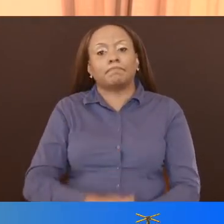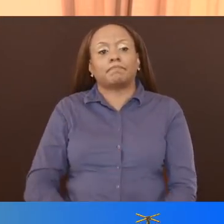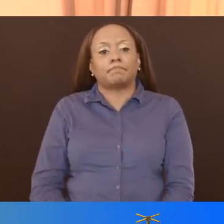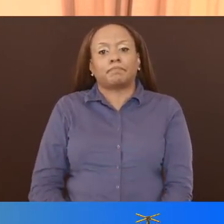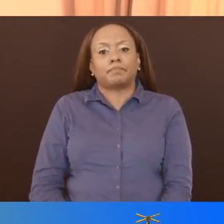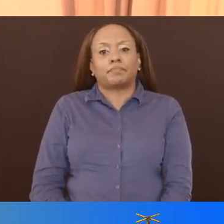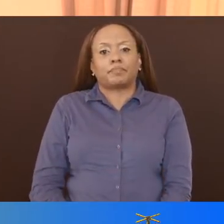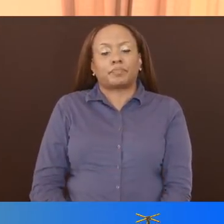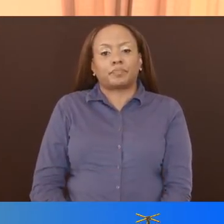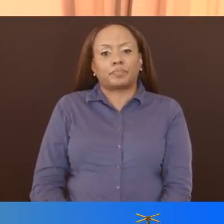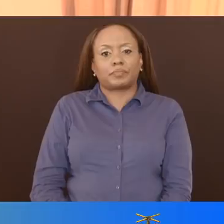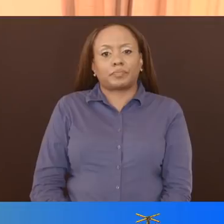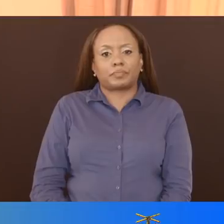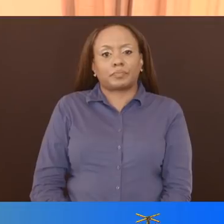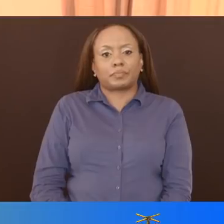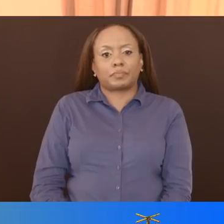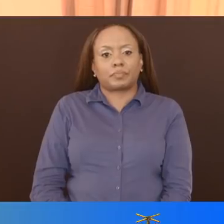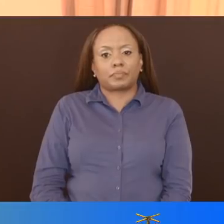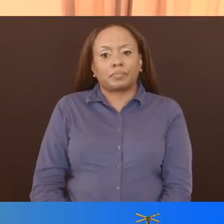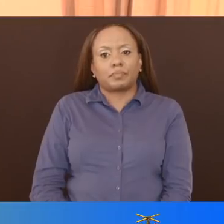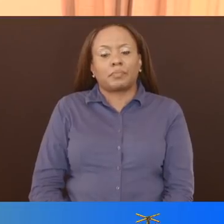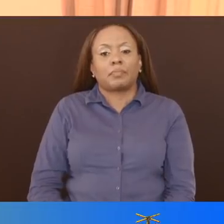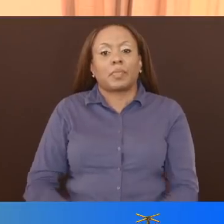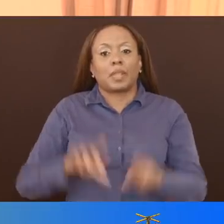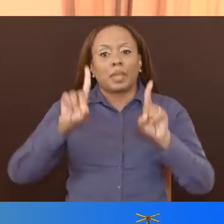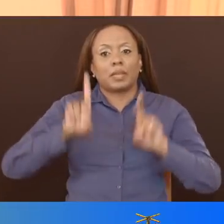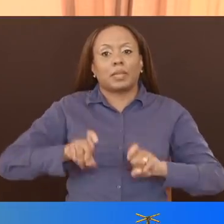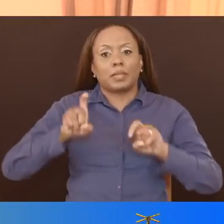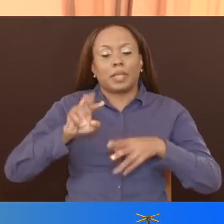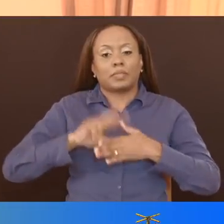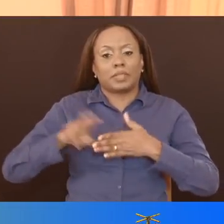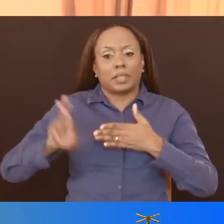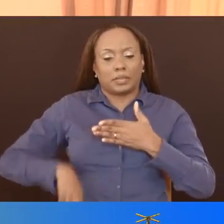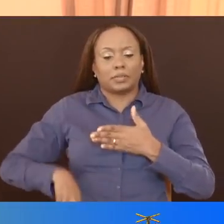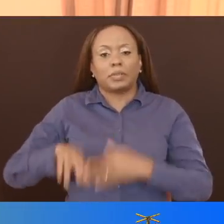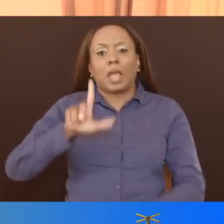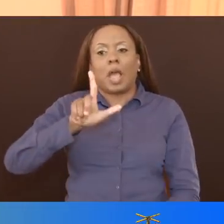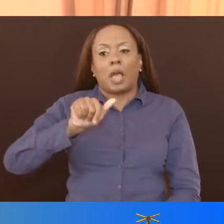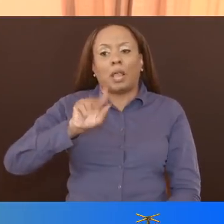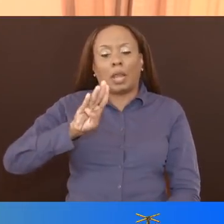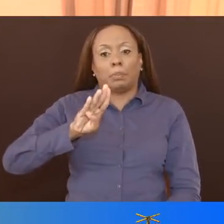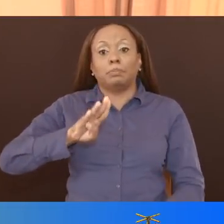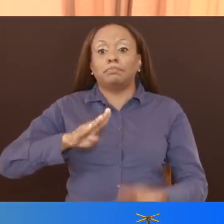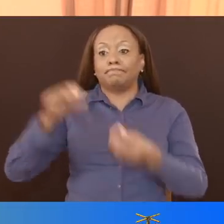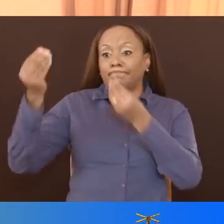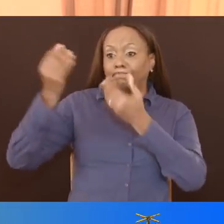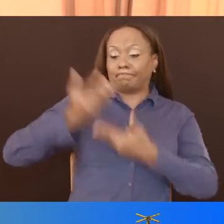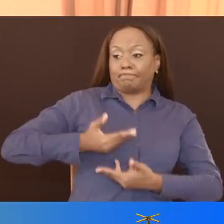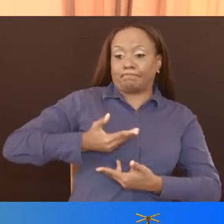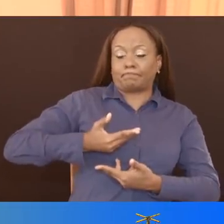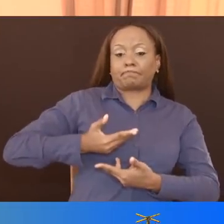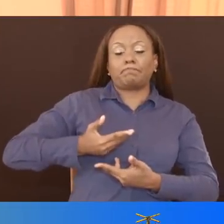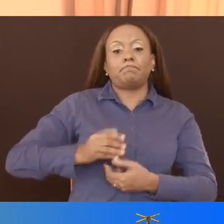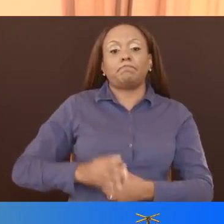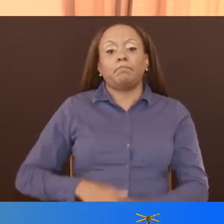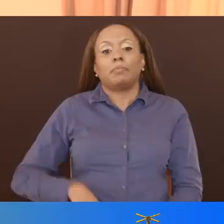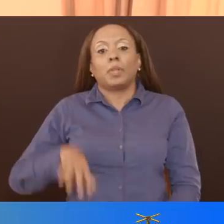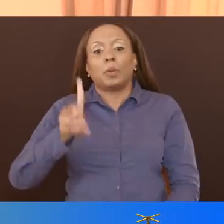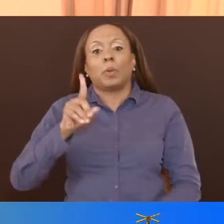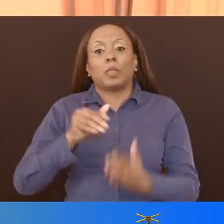in relation to today's stats, test results, the Best Dos Santos Public Health Laboratory would have conducted